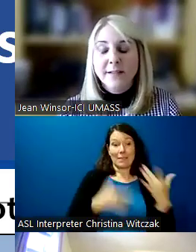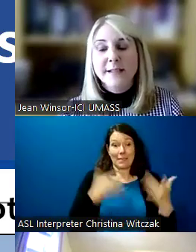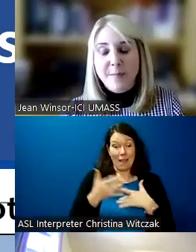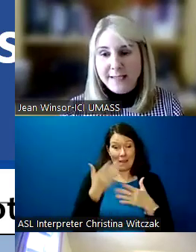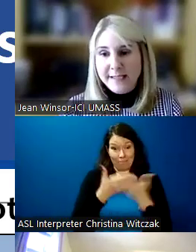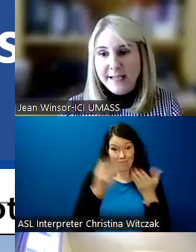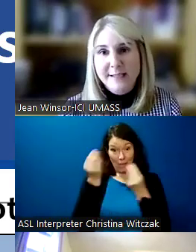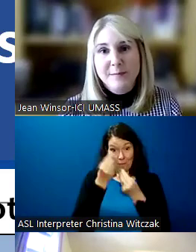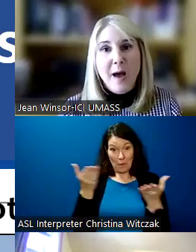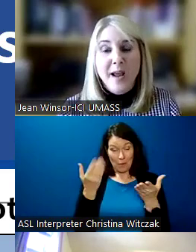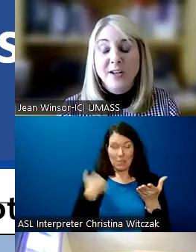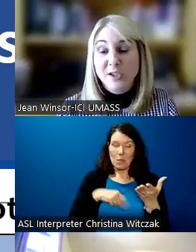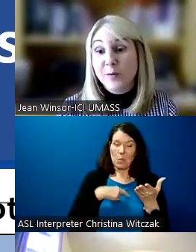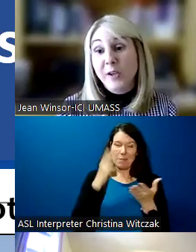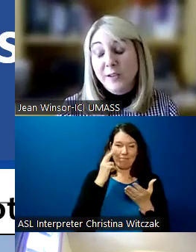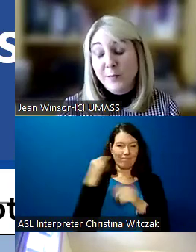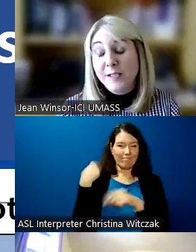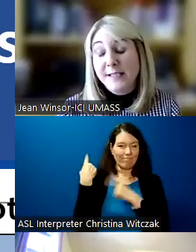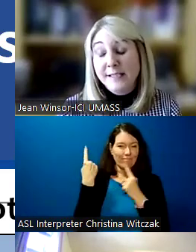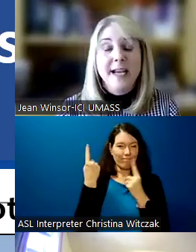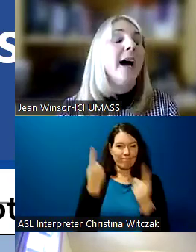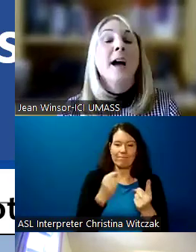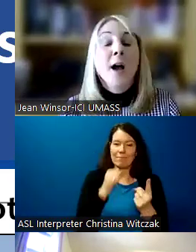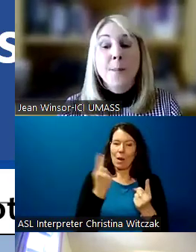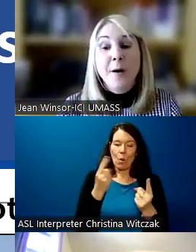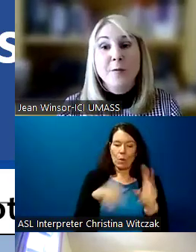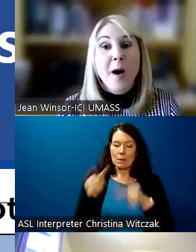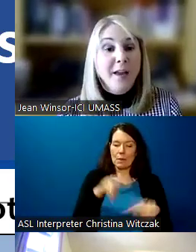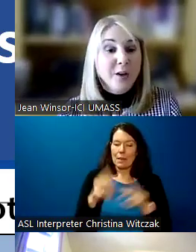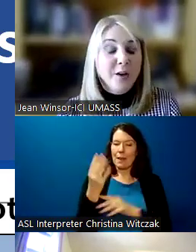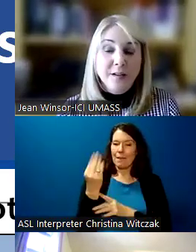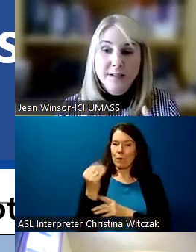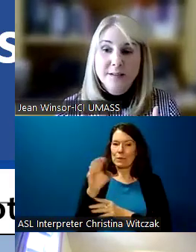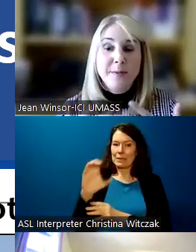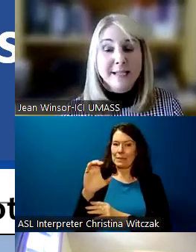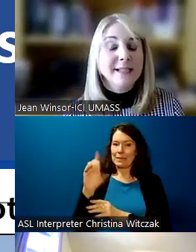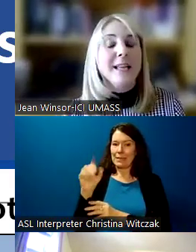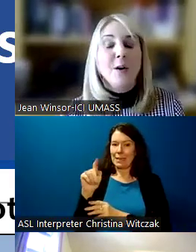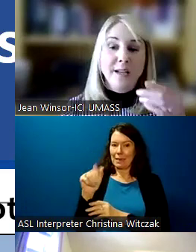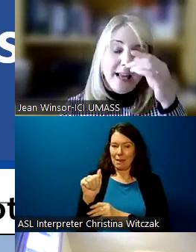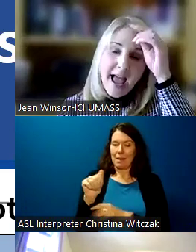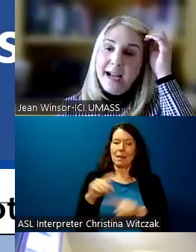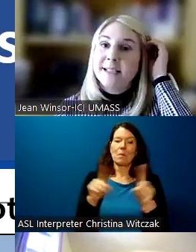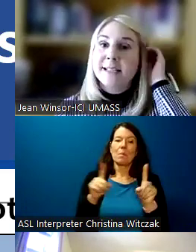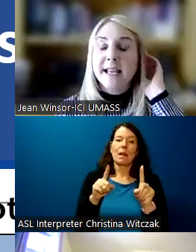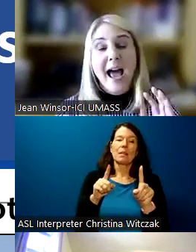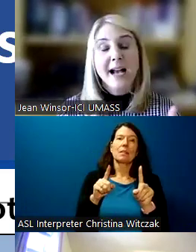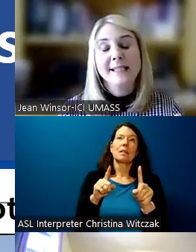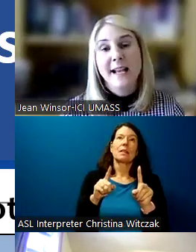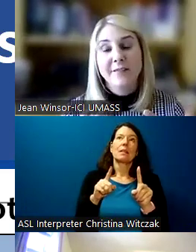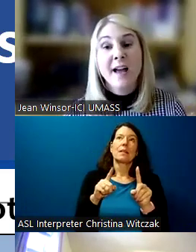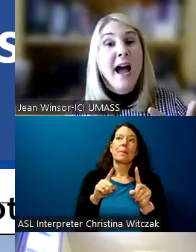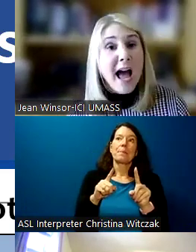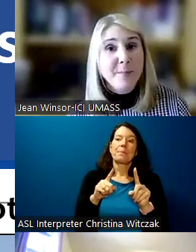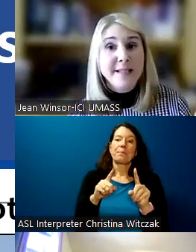we've all suspected this, not just from looking at the 14C data, but from other pieces that we acts